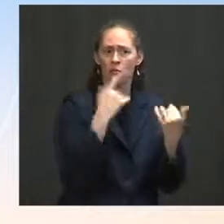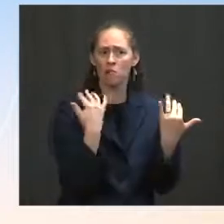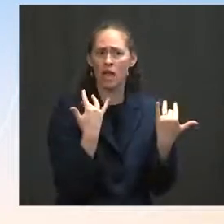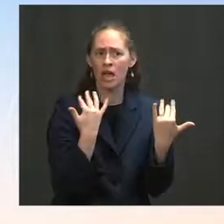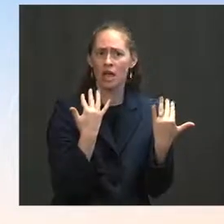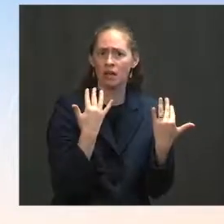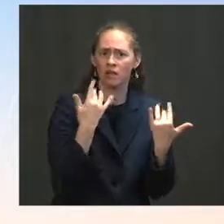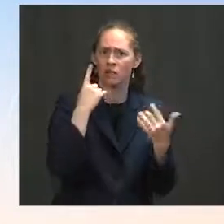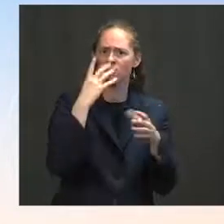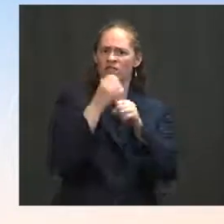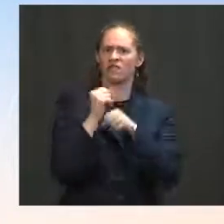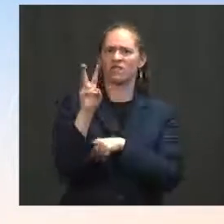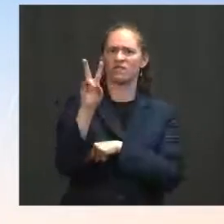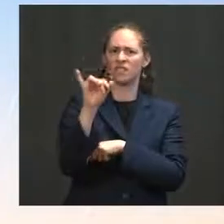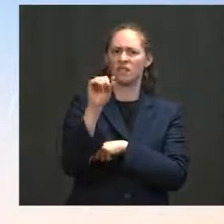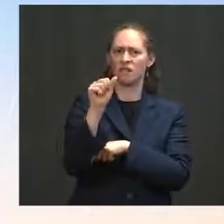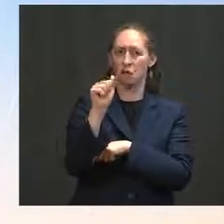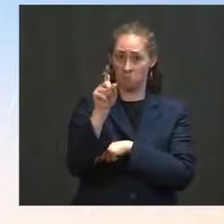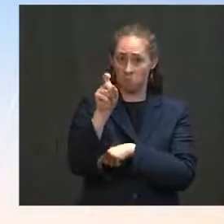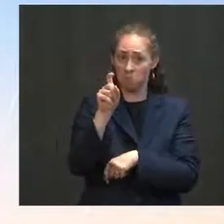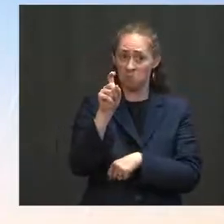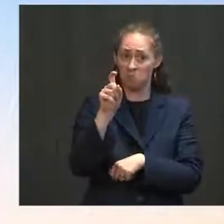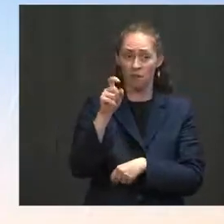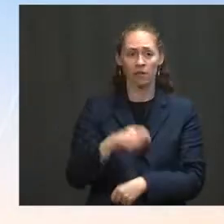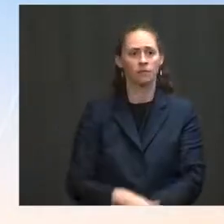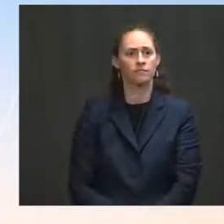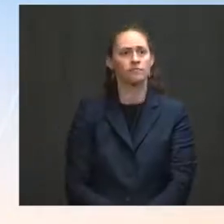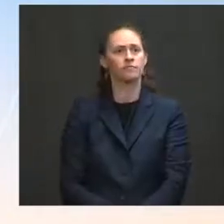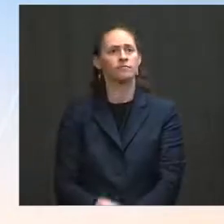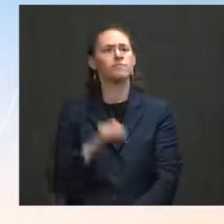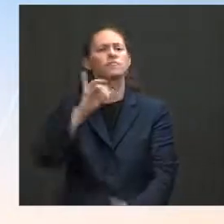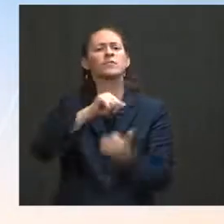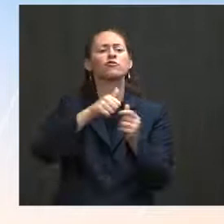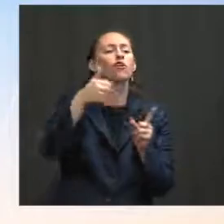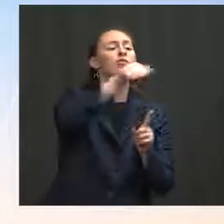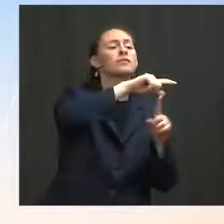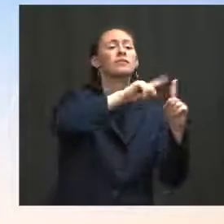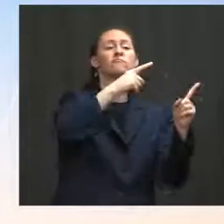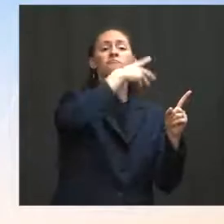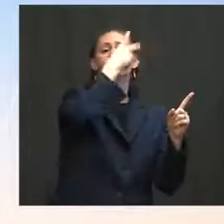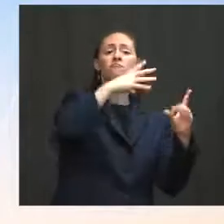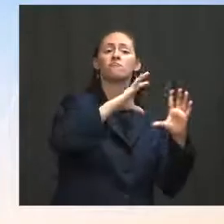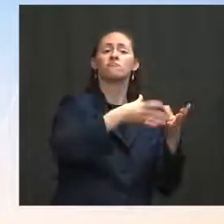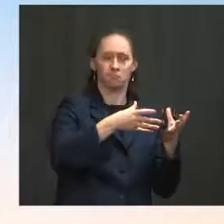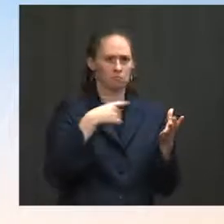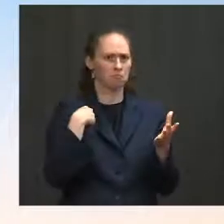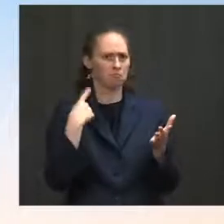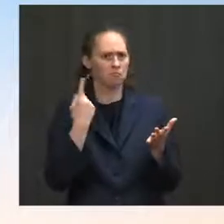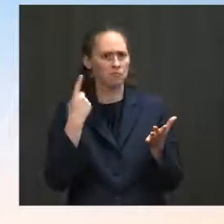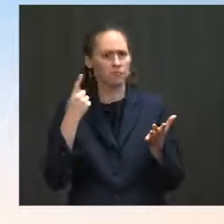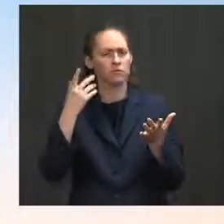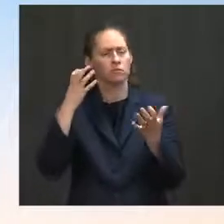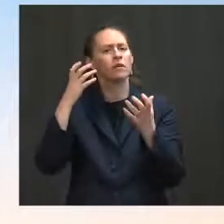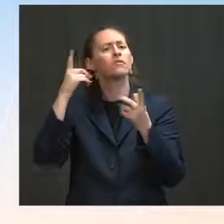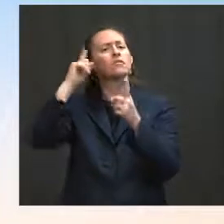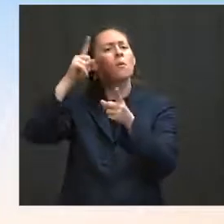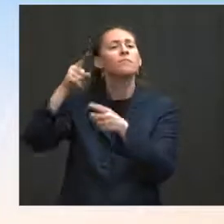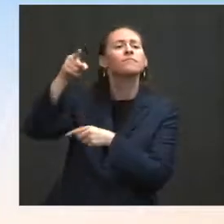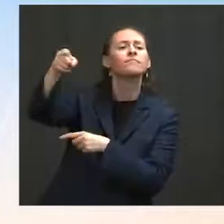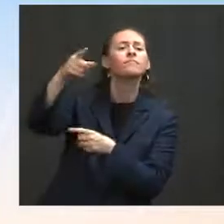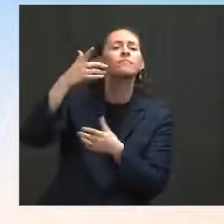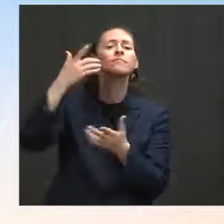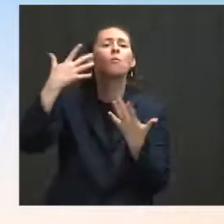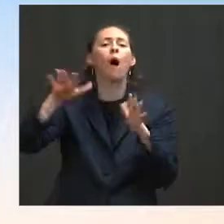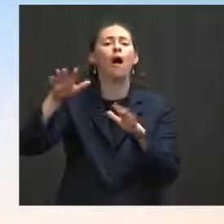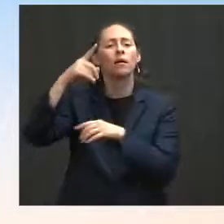he similarly exercised with immigrants at the southern border by ending the Remain in Mexico policy? Well, it's a different program, obviously, which I know